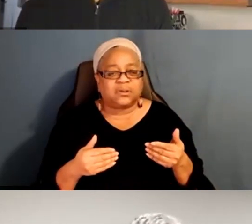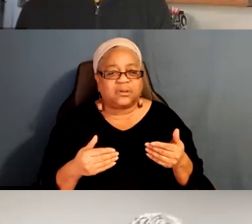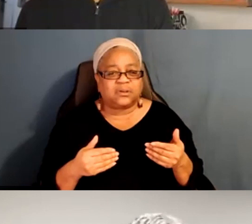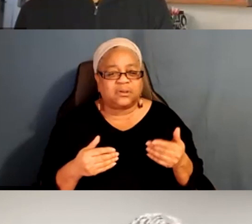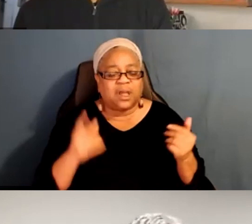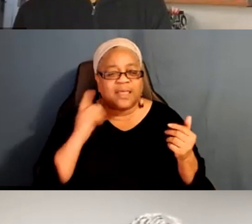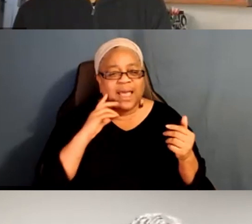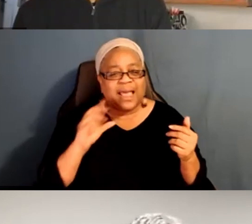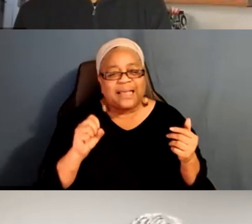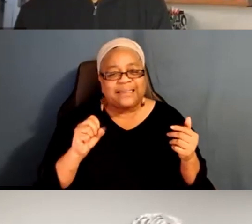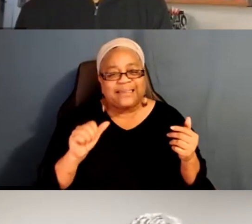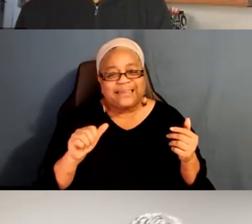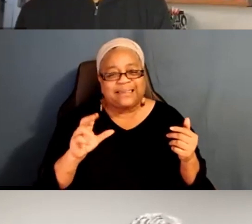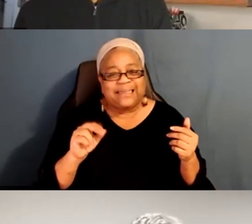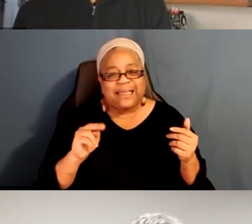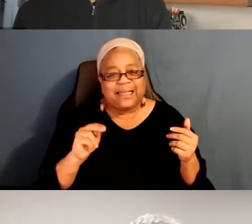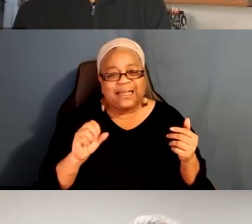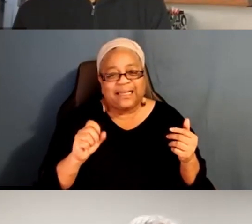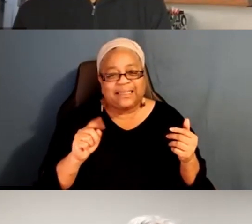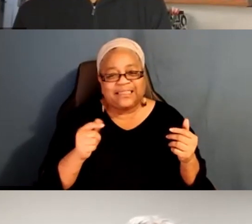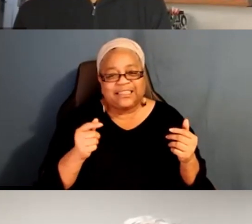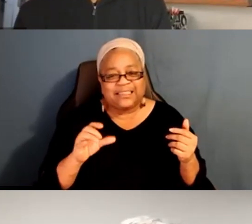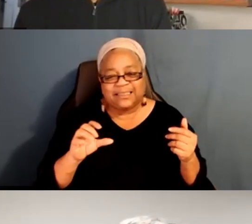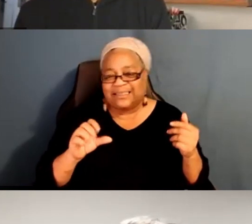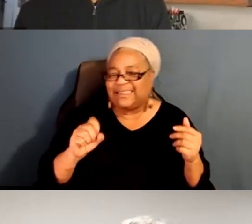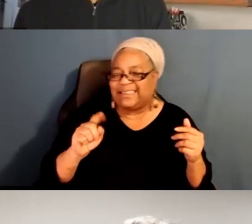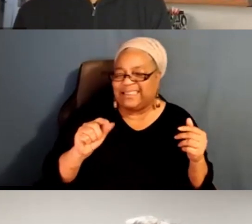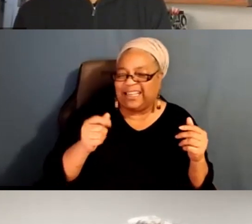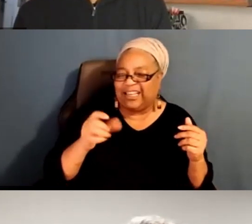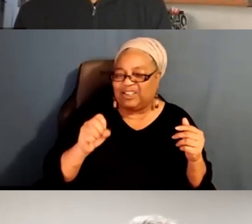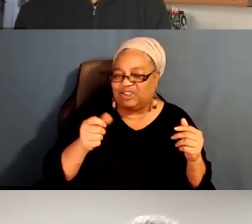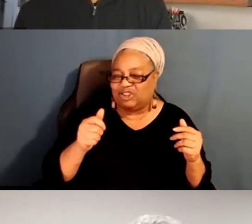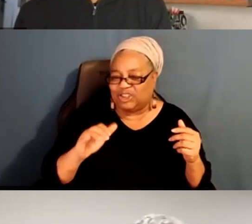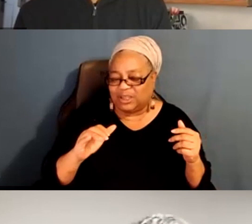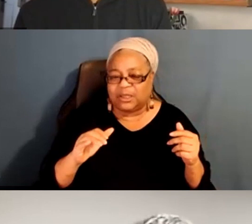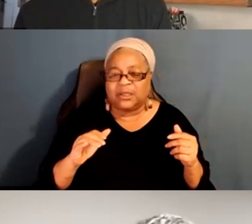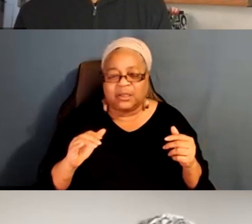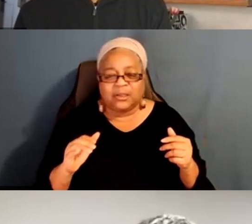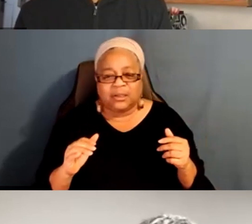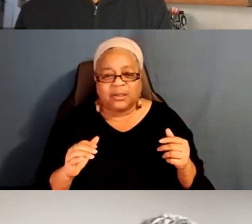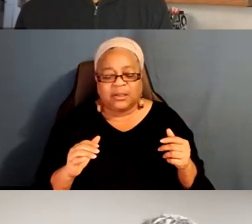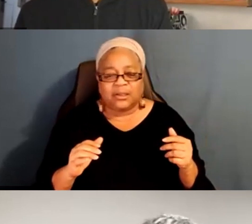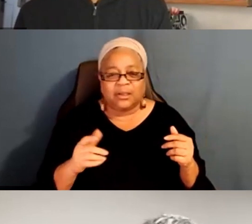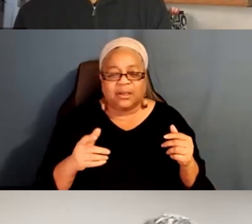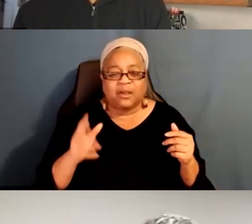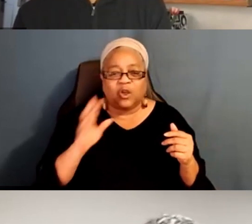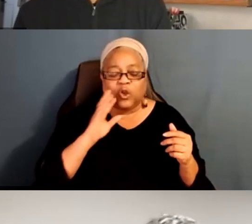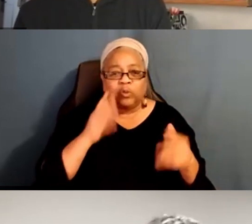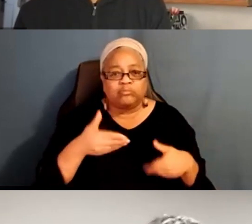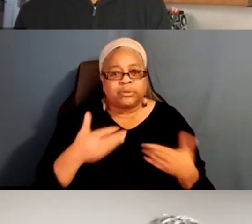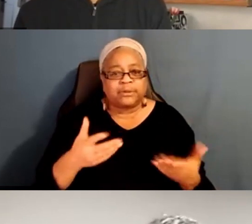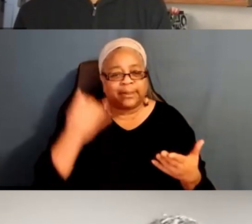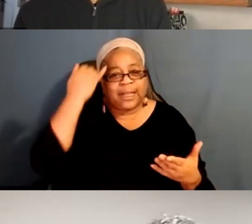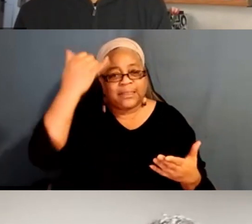synesthetic quality to Blackness, where you start employing these ideas of the choral to talk about the kind